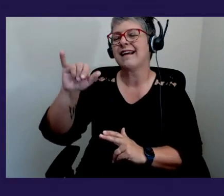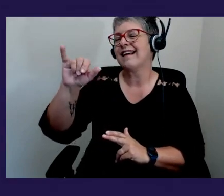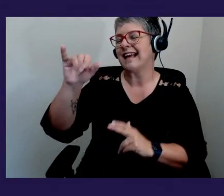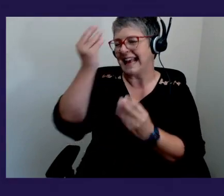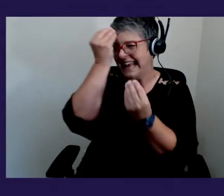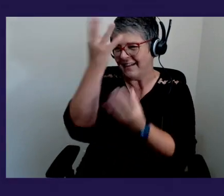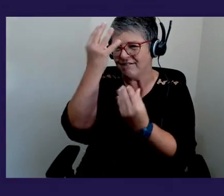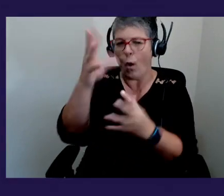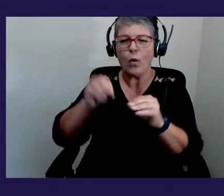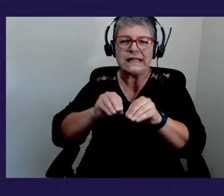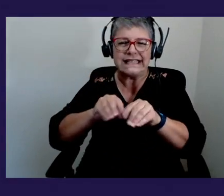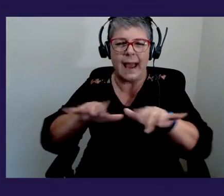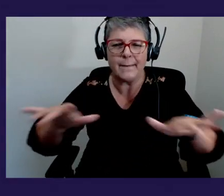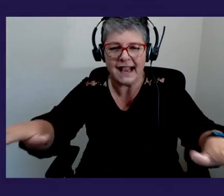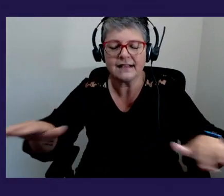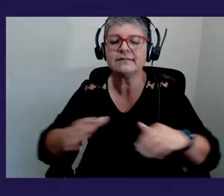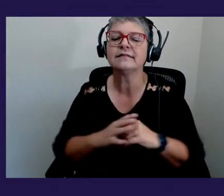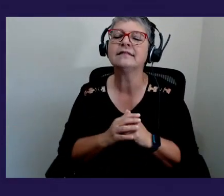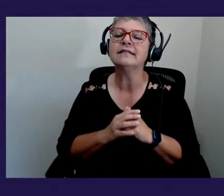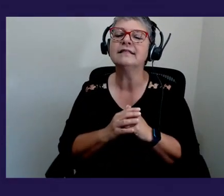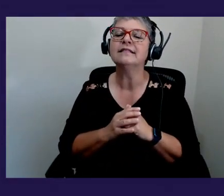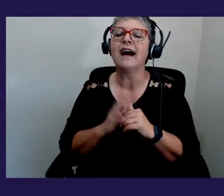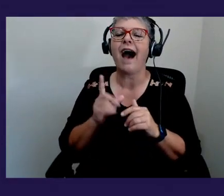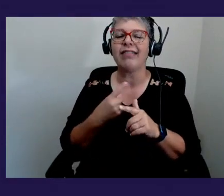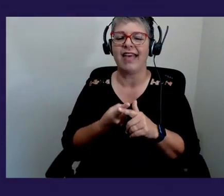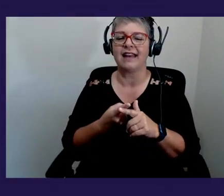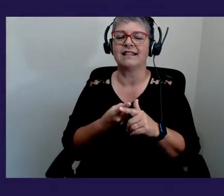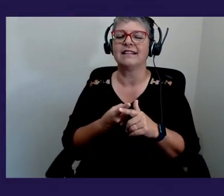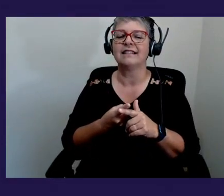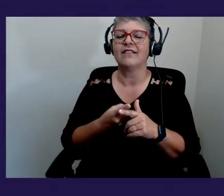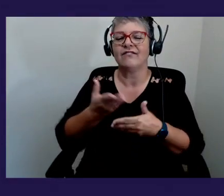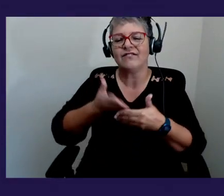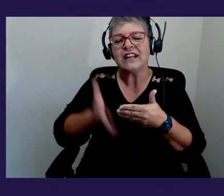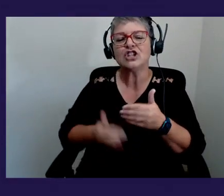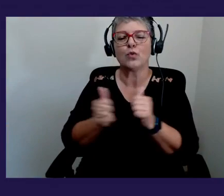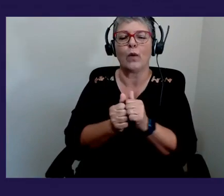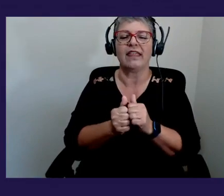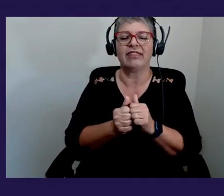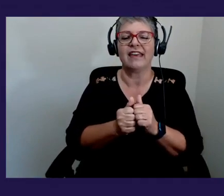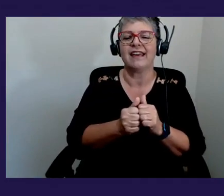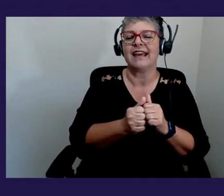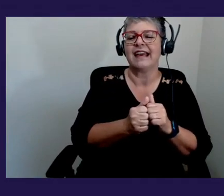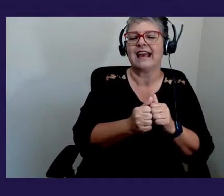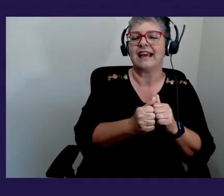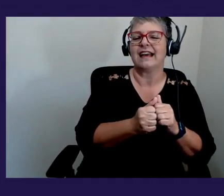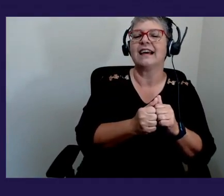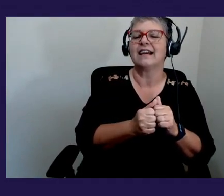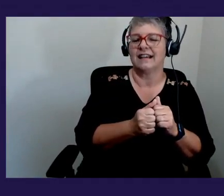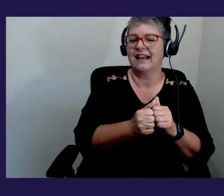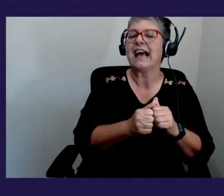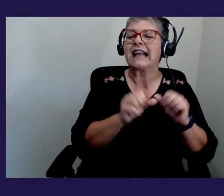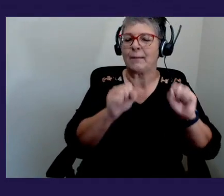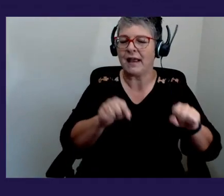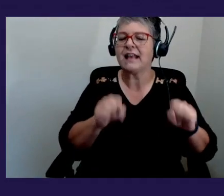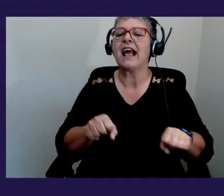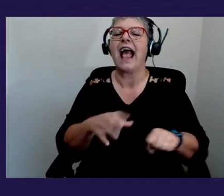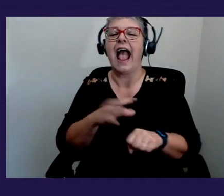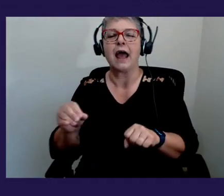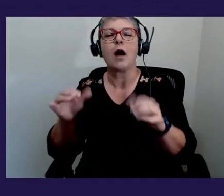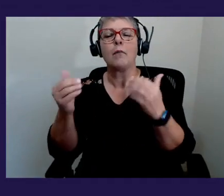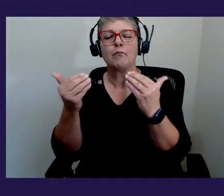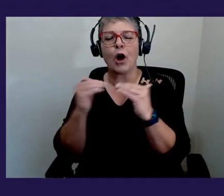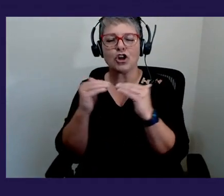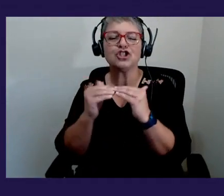day talking about the capacities, capabilities, partnerships, and collaborations across sectors and the